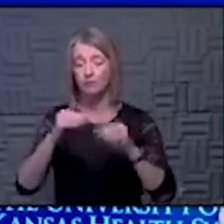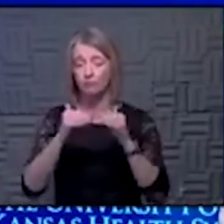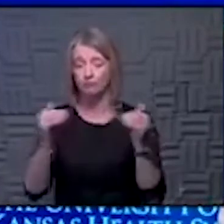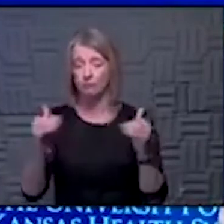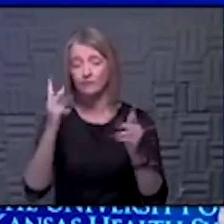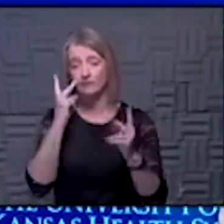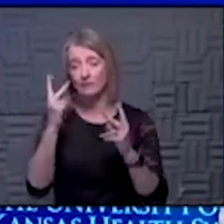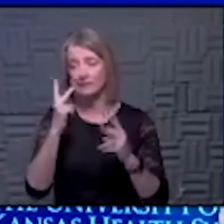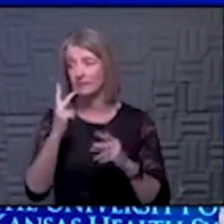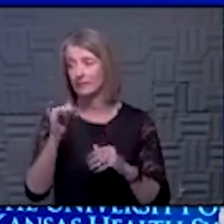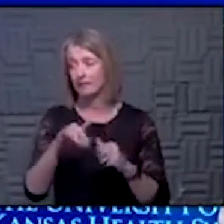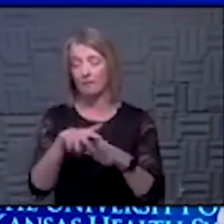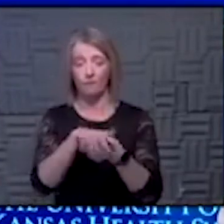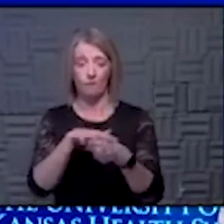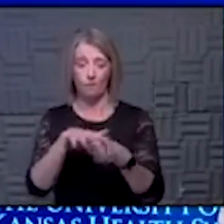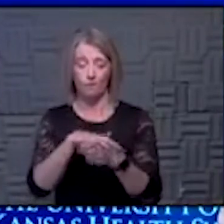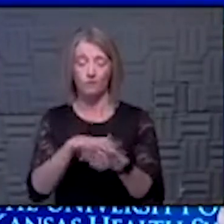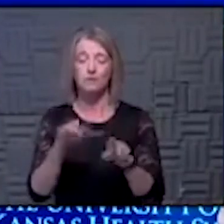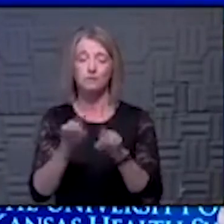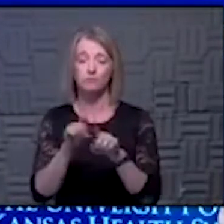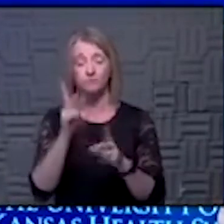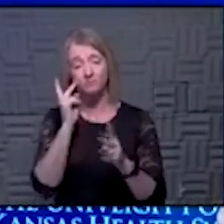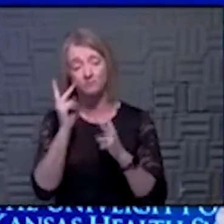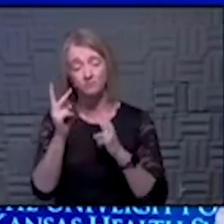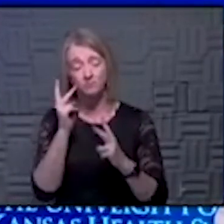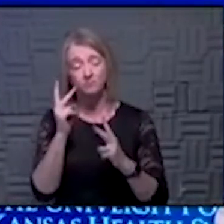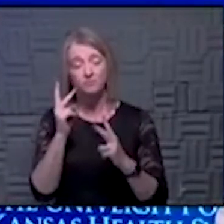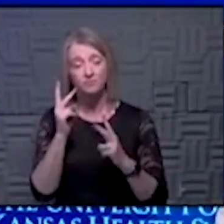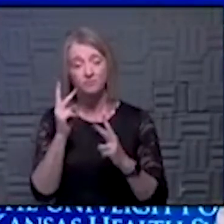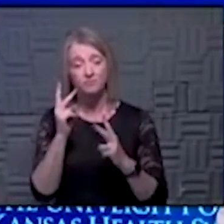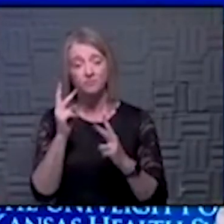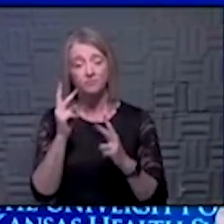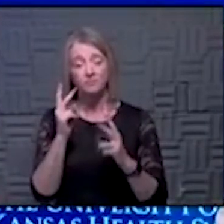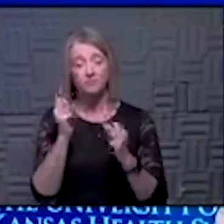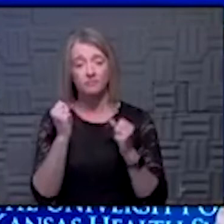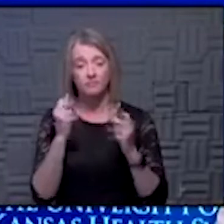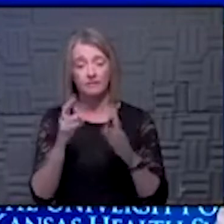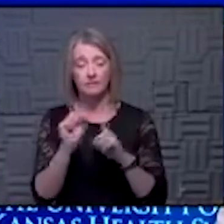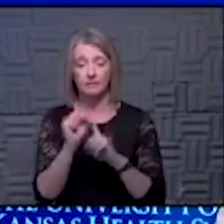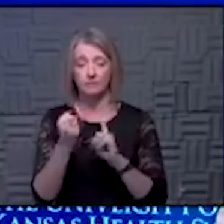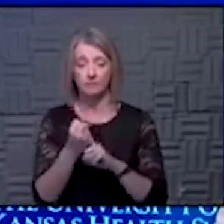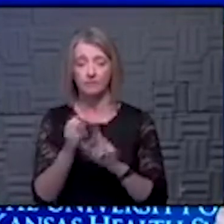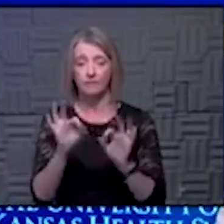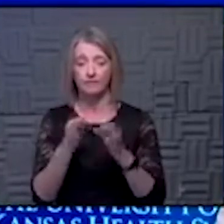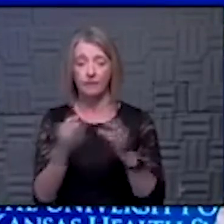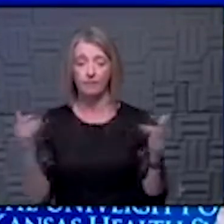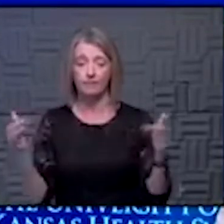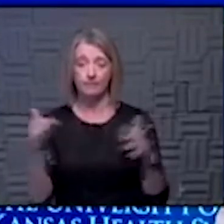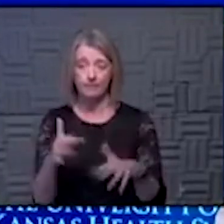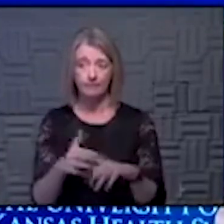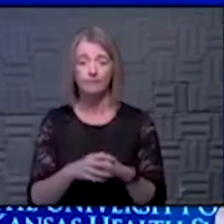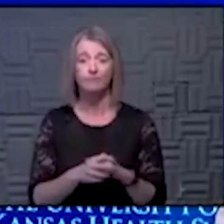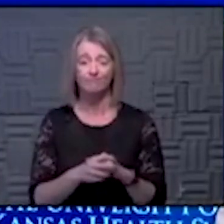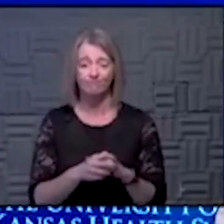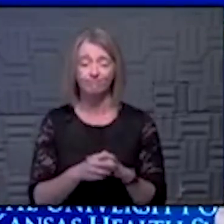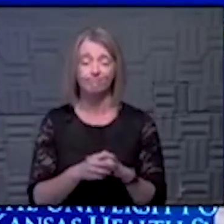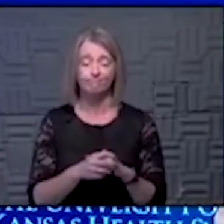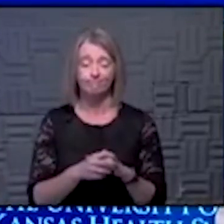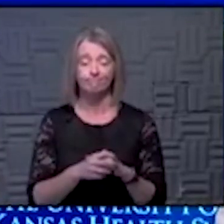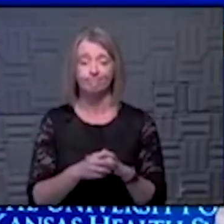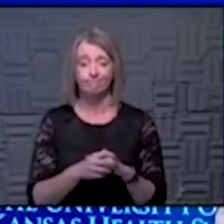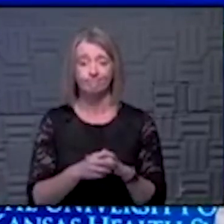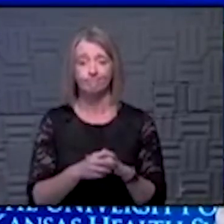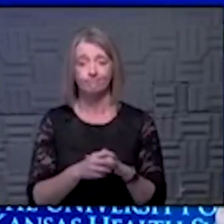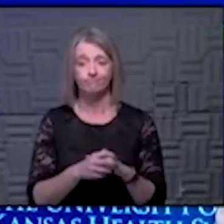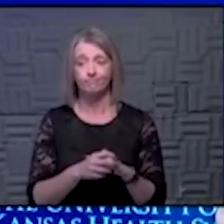seen that locally here. We've also seen in a number of circumstances family gatherings. Whether